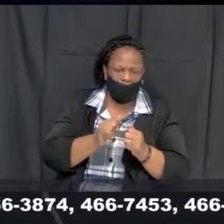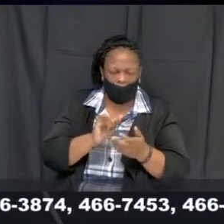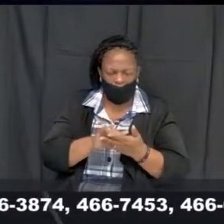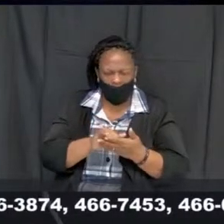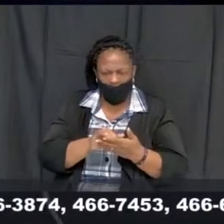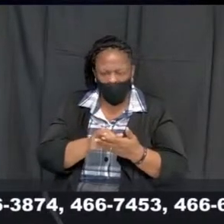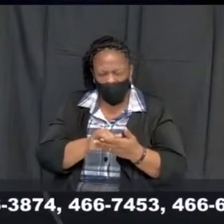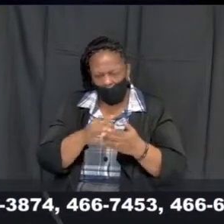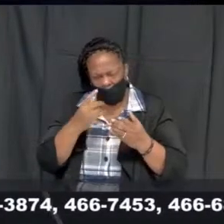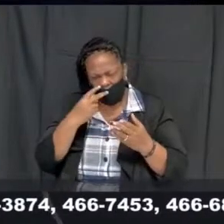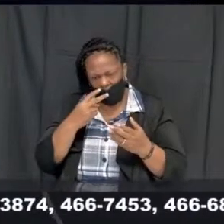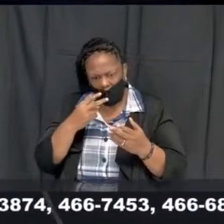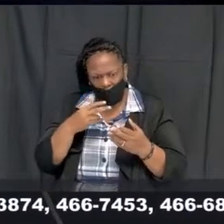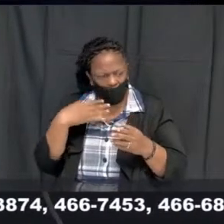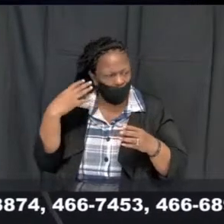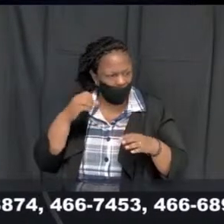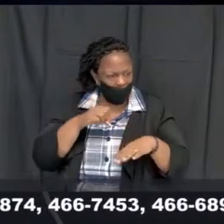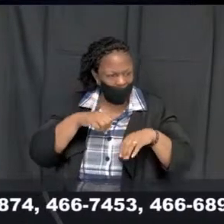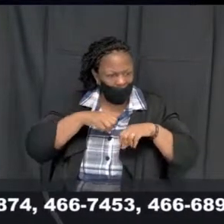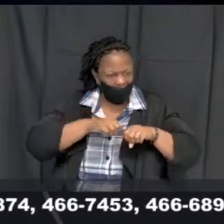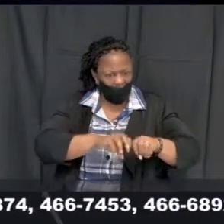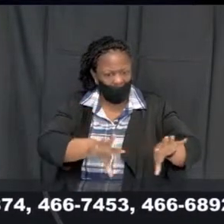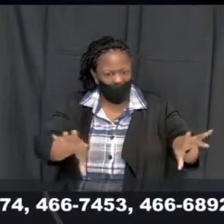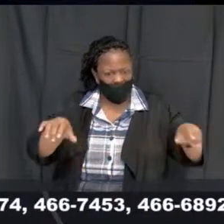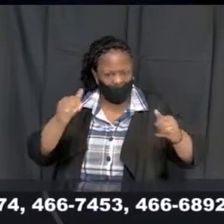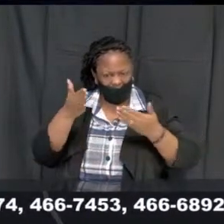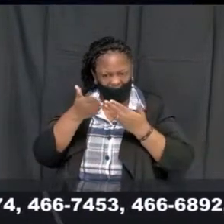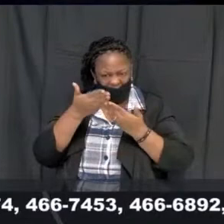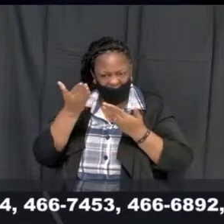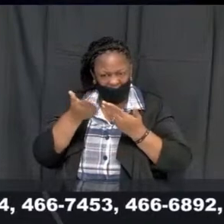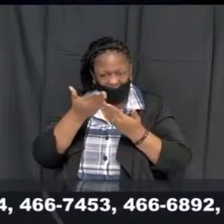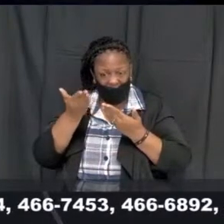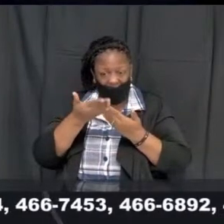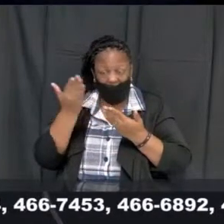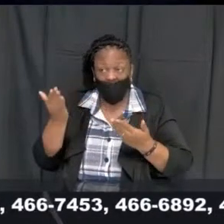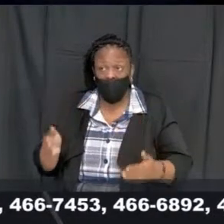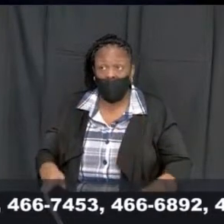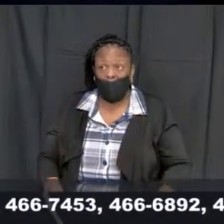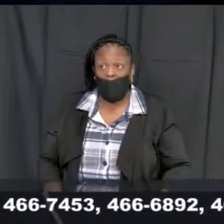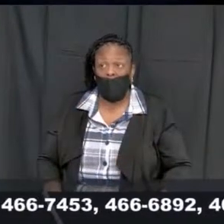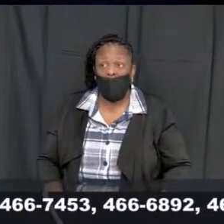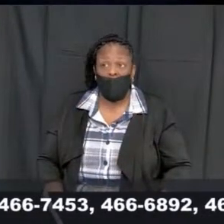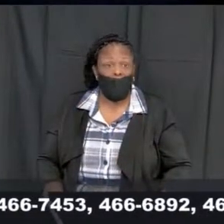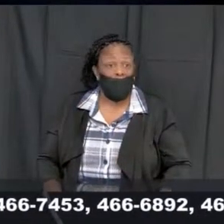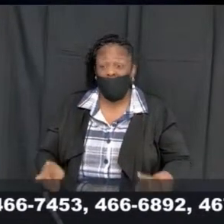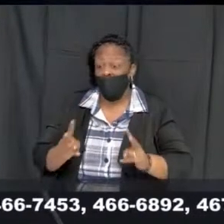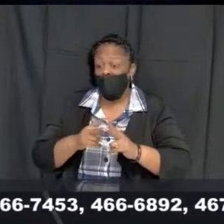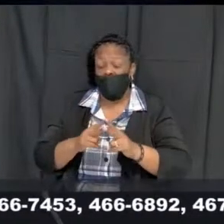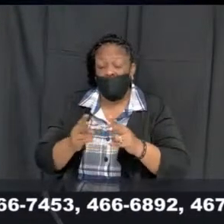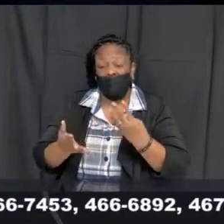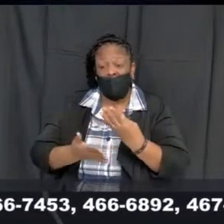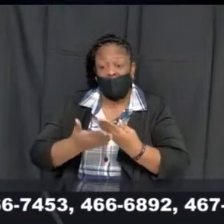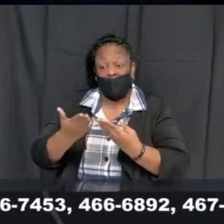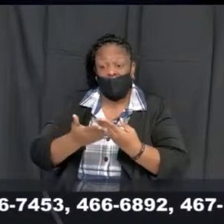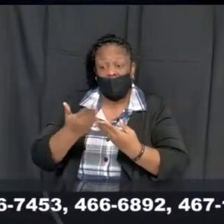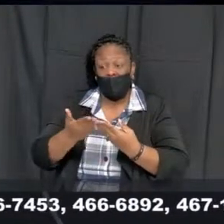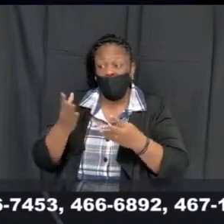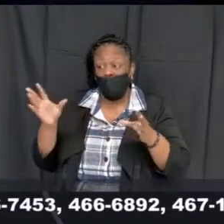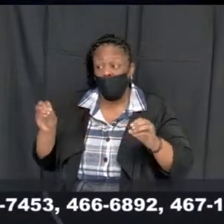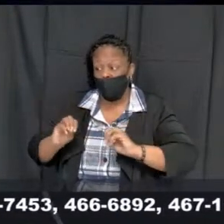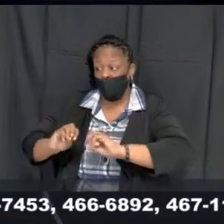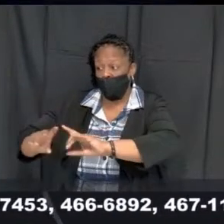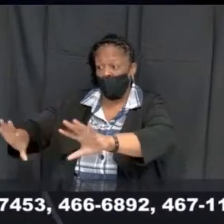more transmissible. So in other words, it can easily overwhelm our health system if it gets here. And